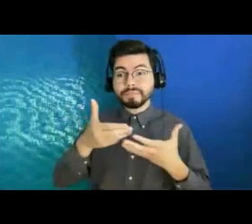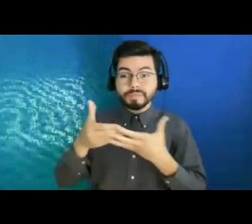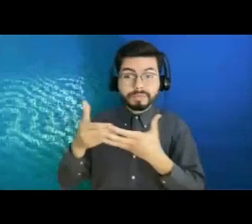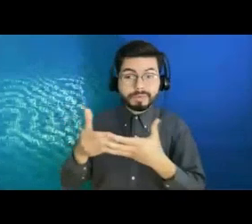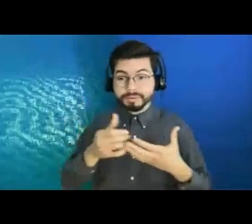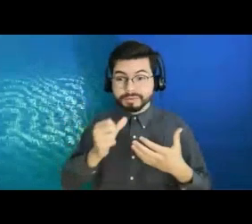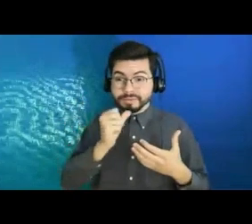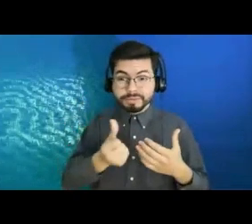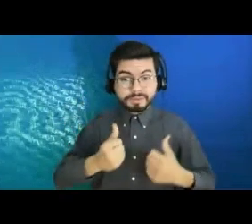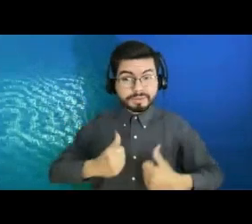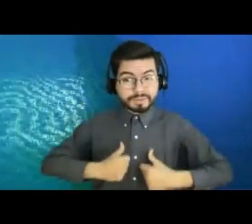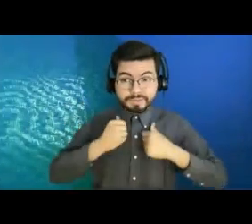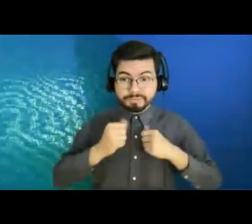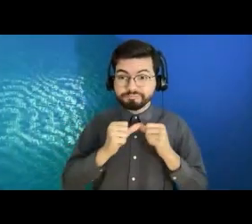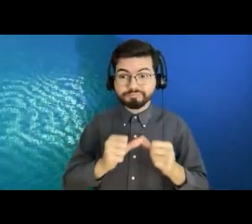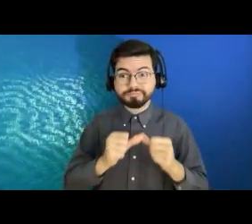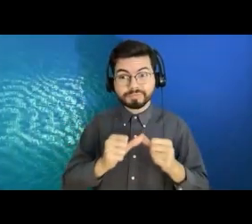2.